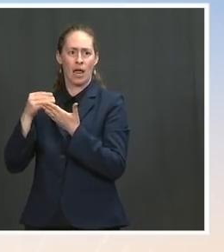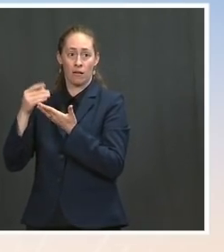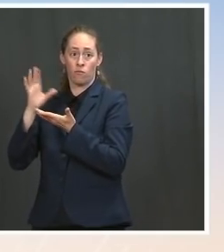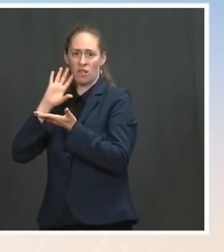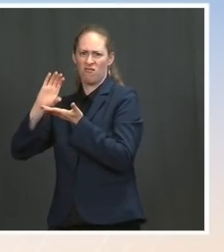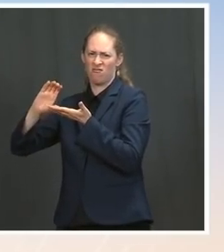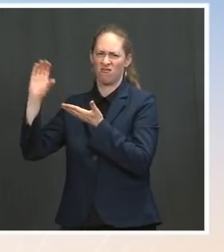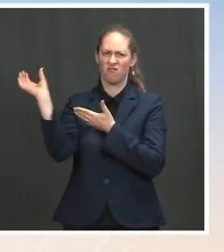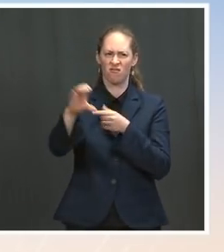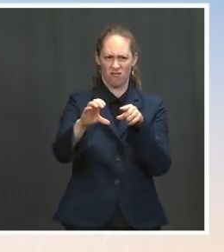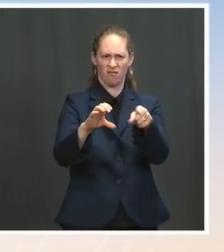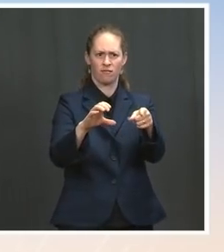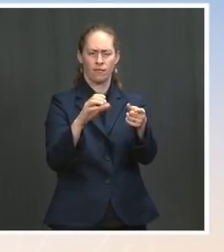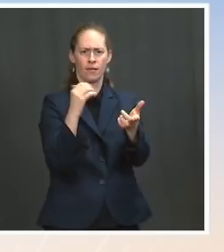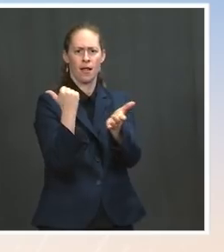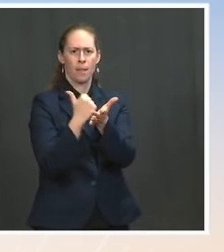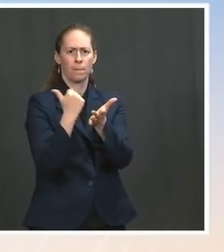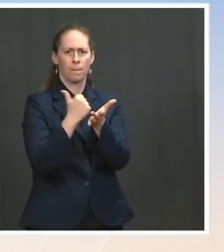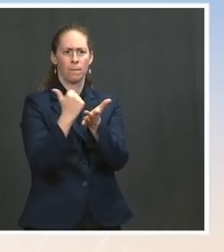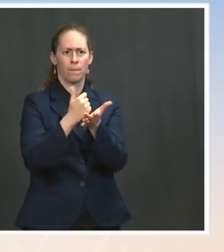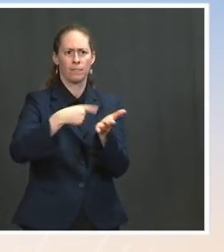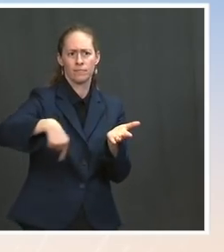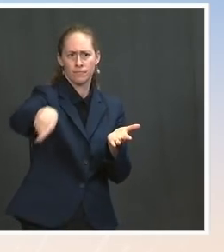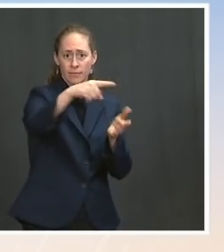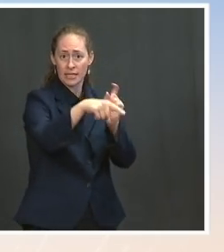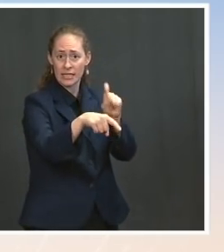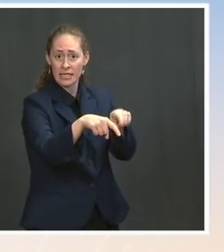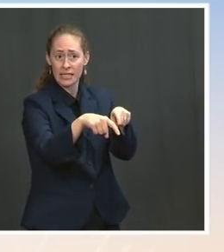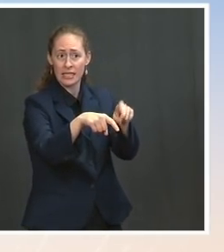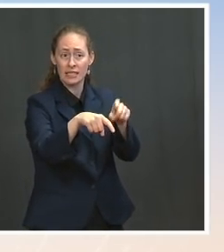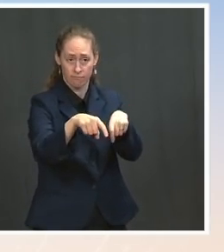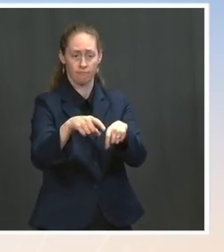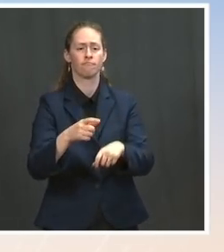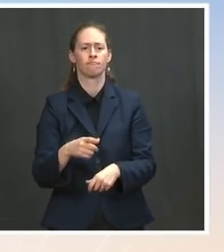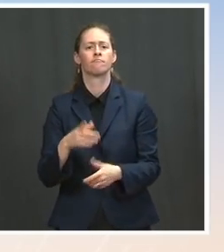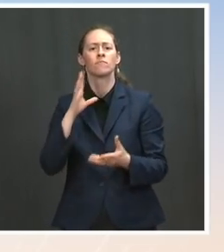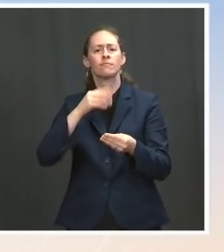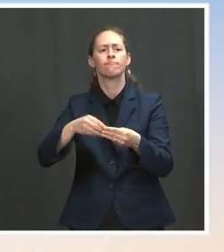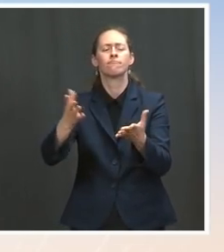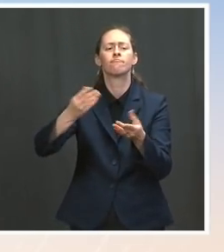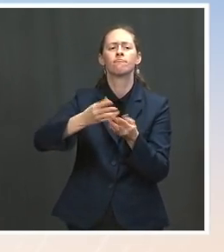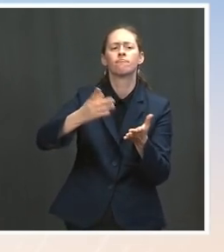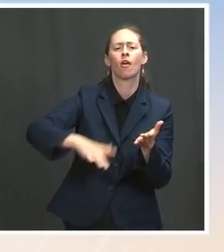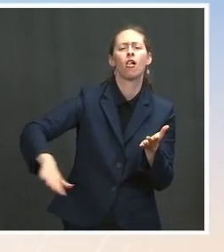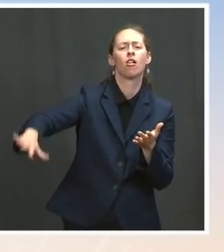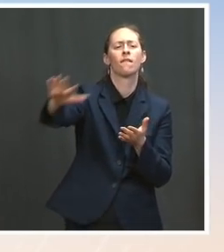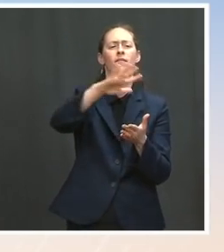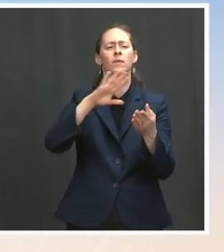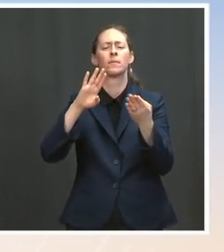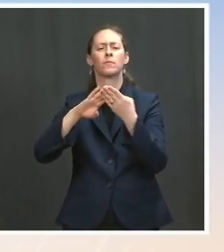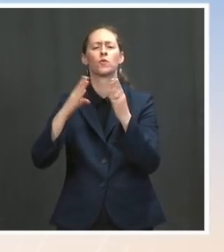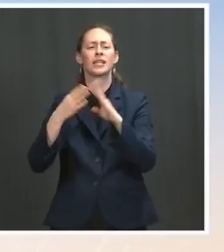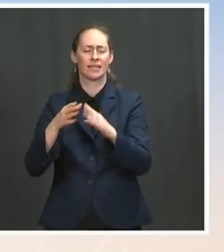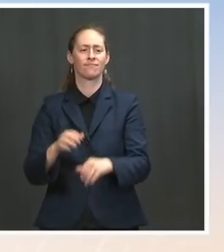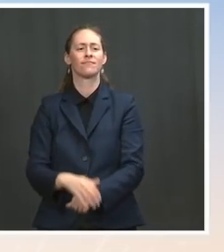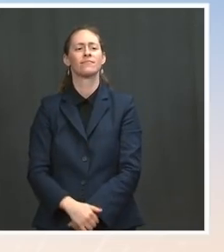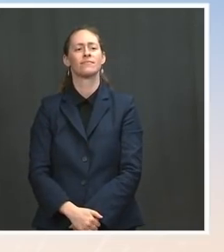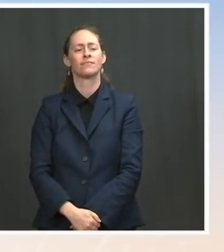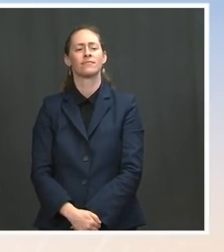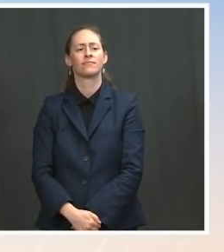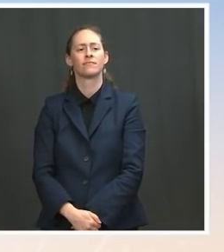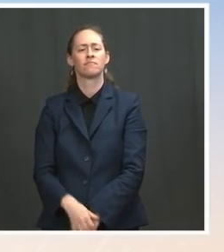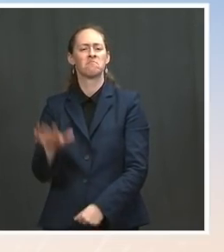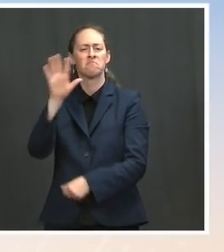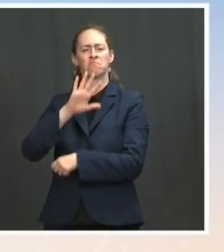be distributed in communities. In total, $1.1 billion will be available through grants, including $500 million in American Rescue